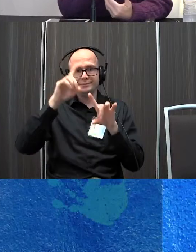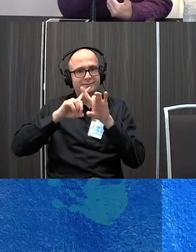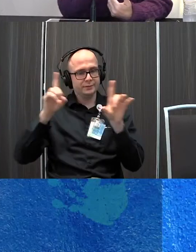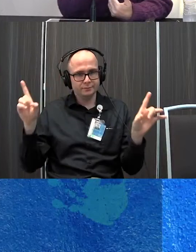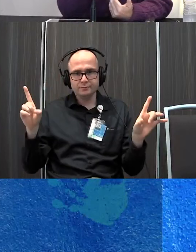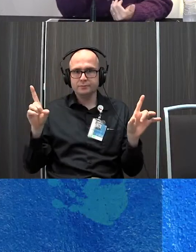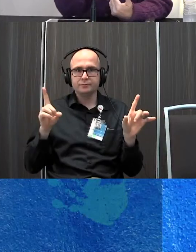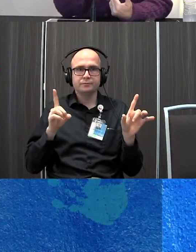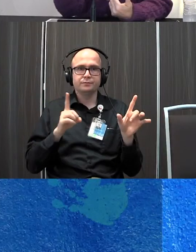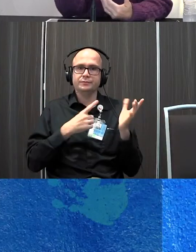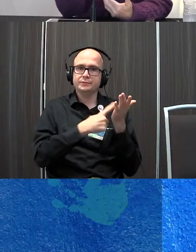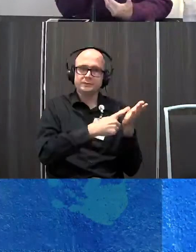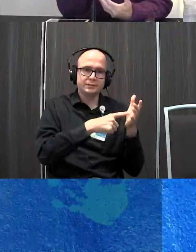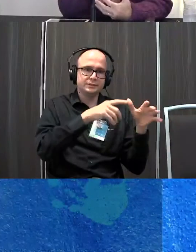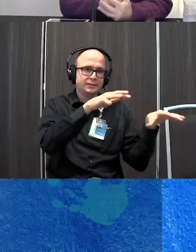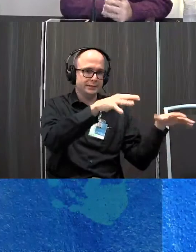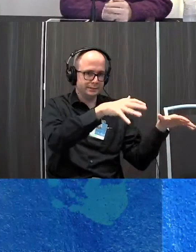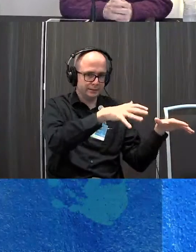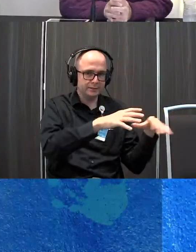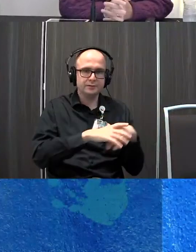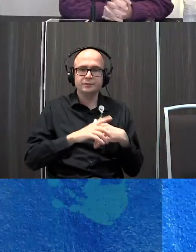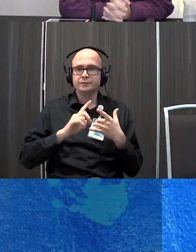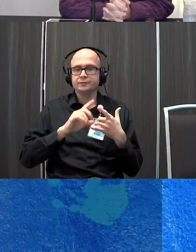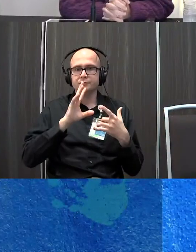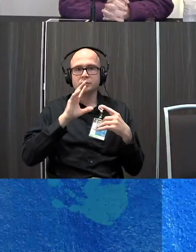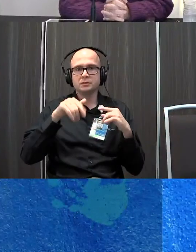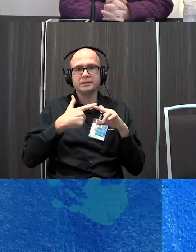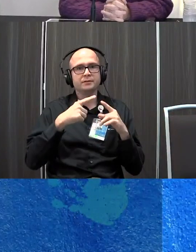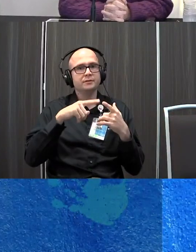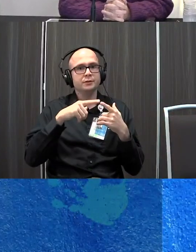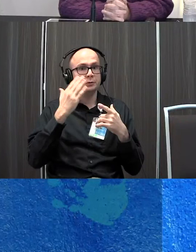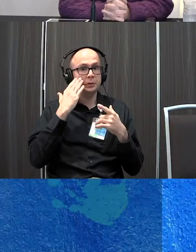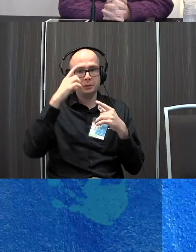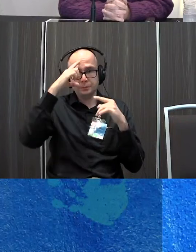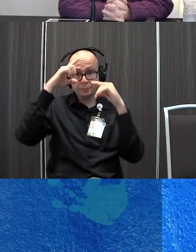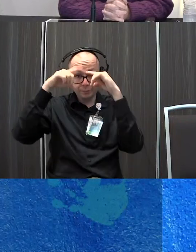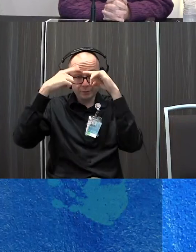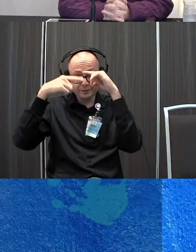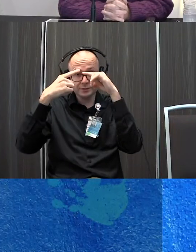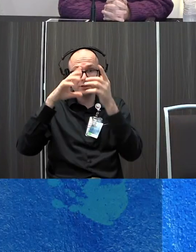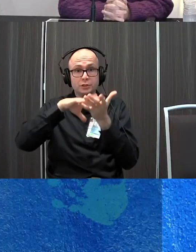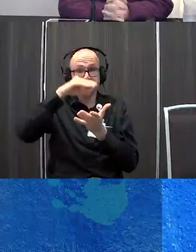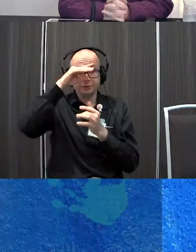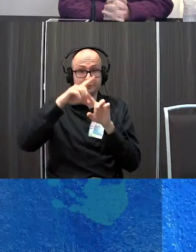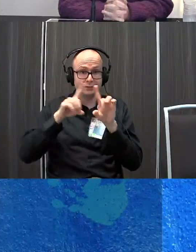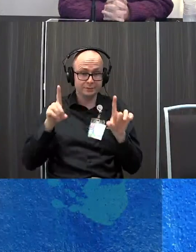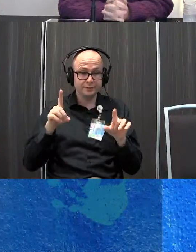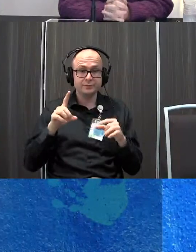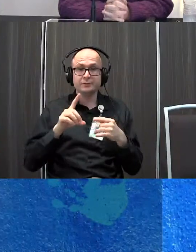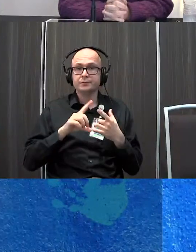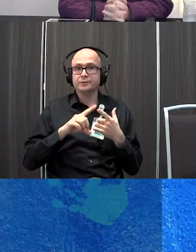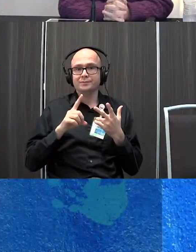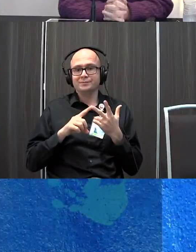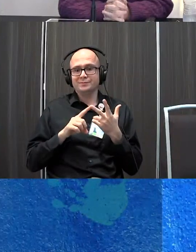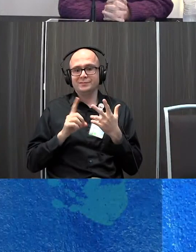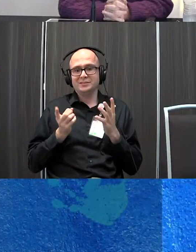this. We've talked about the anxiety level. We've talked about how how kids process and learn differently. But sometimes we